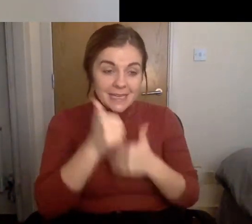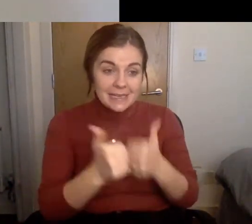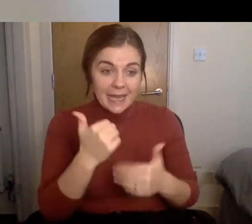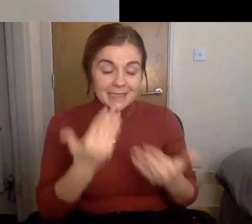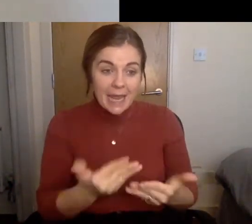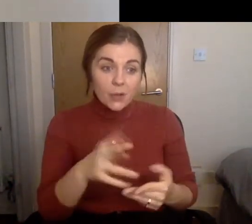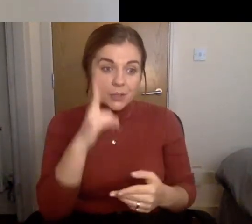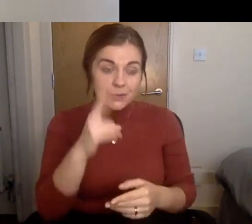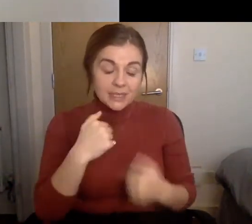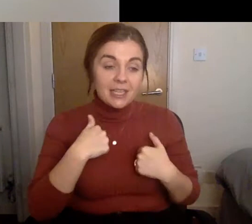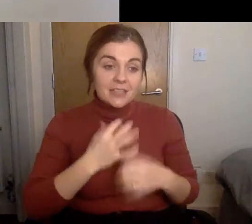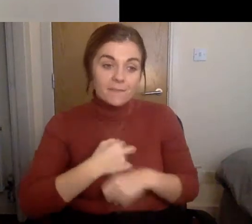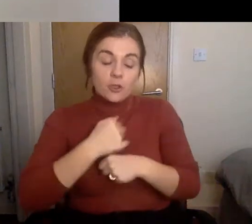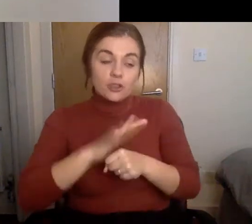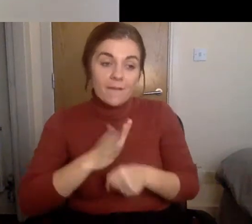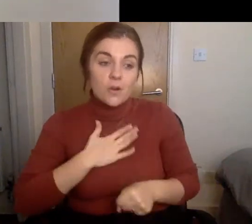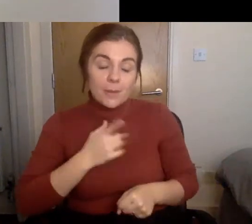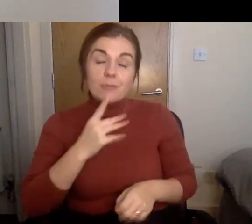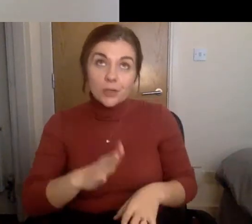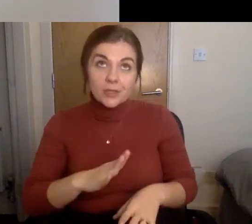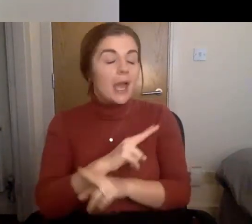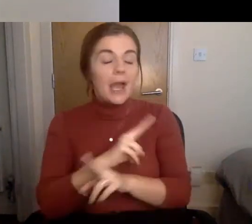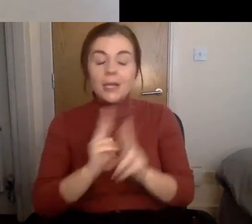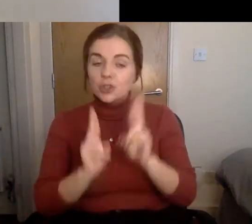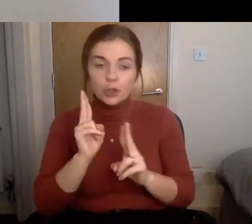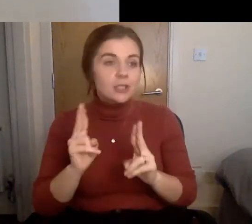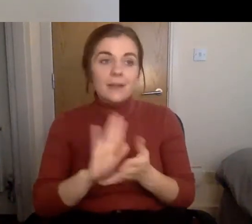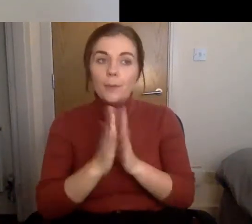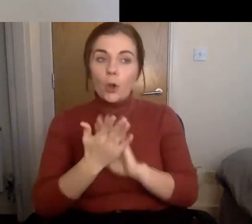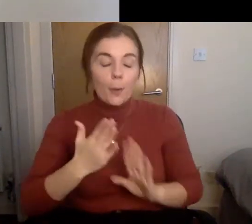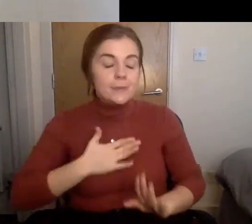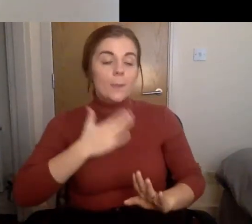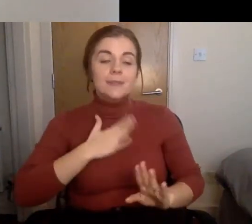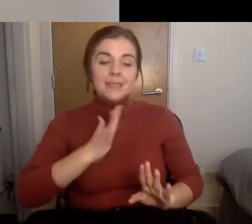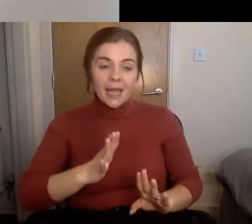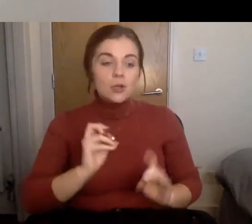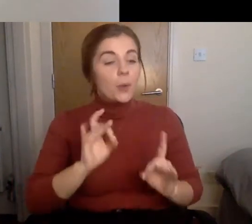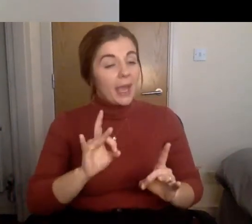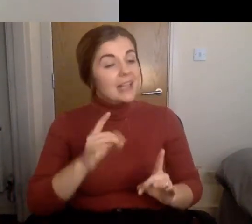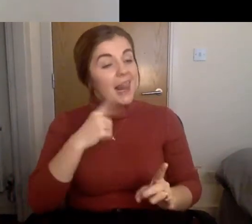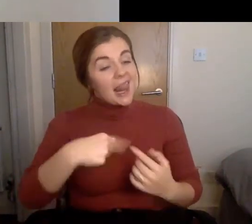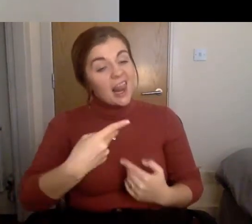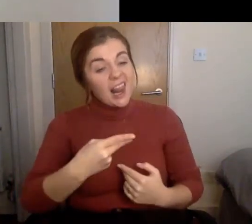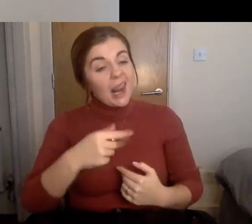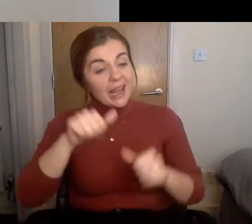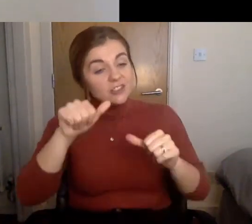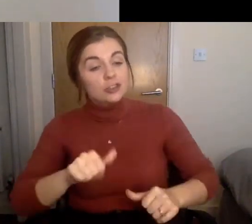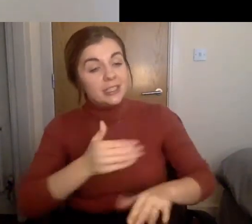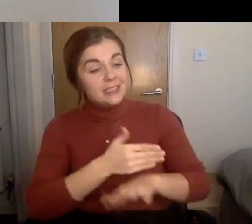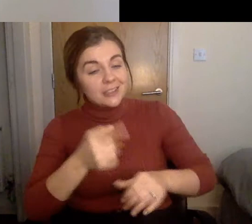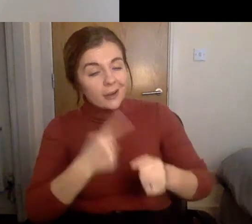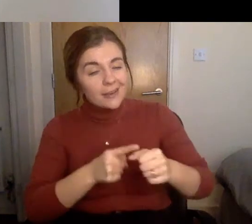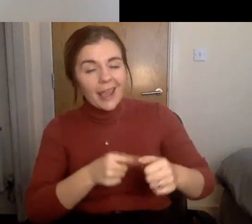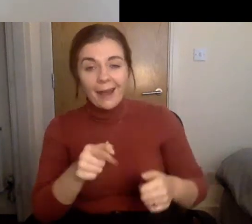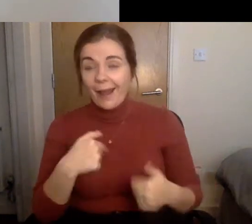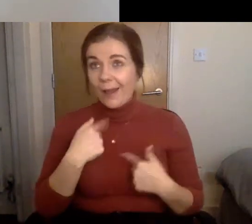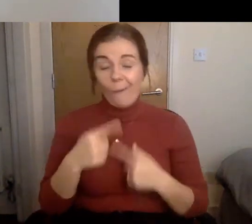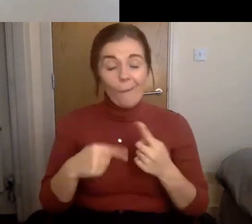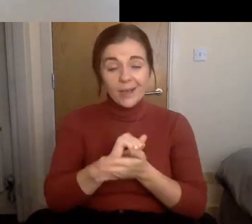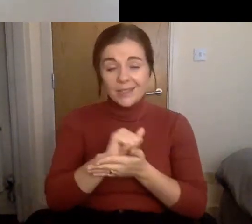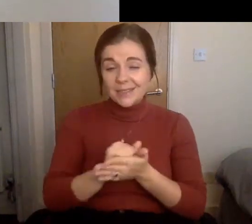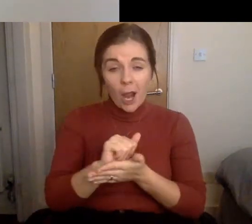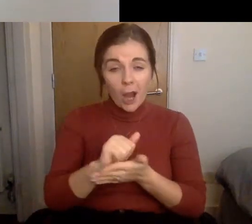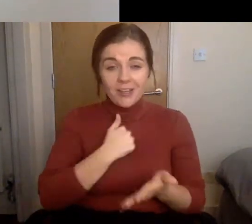for me? But I, shouldn't have got quite so upset about it. So, let's agree to start again, or whatever it is. And I think